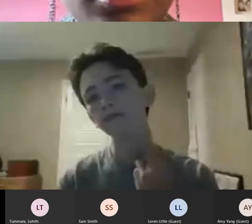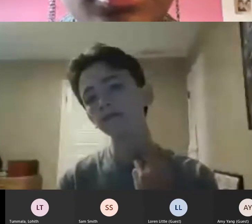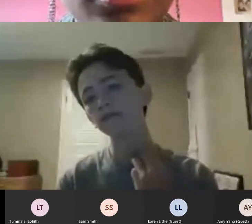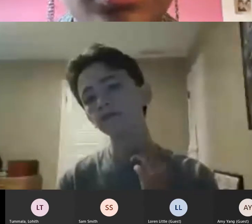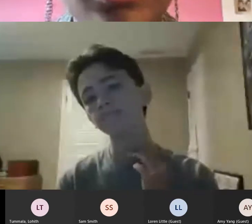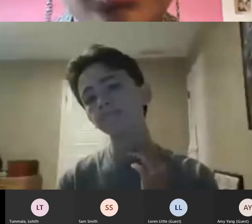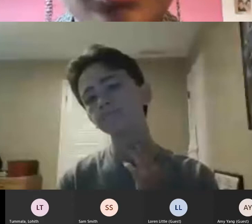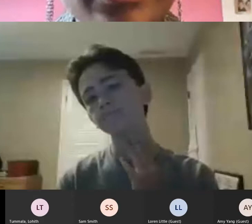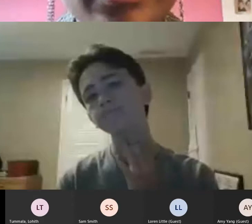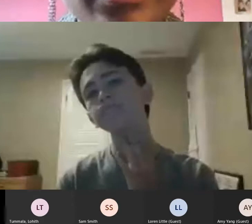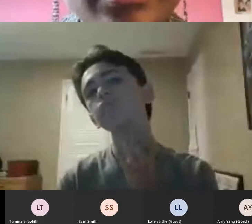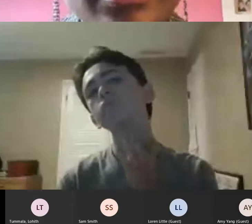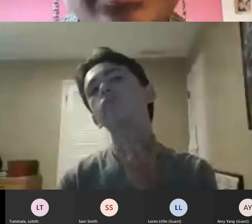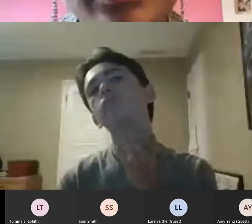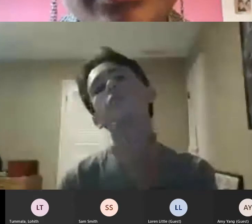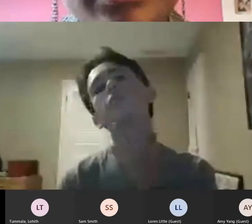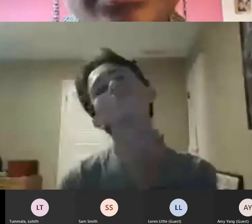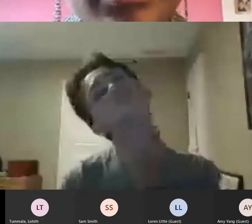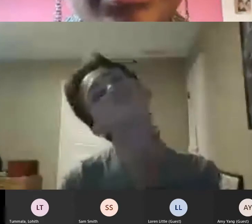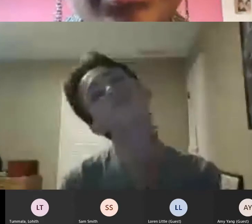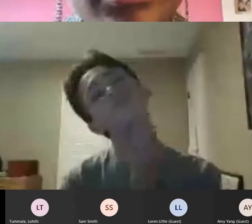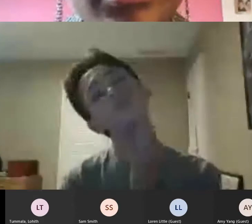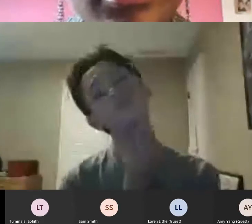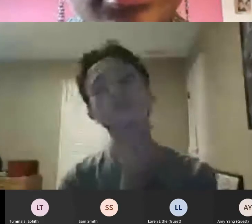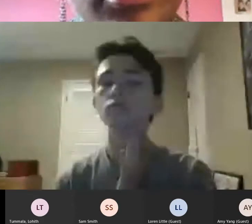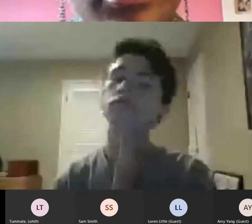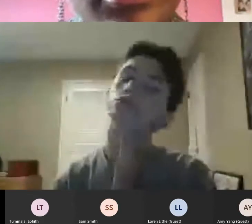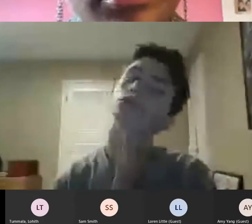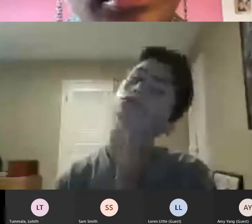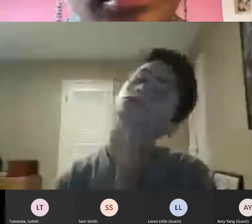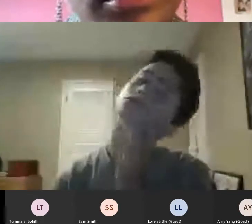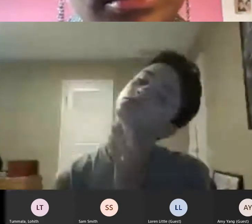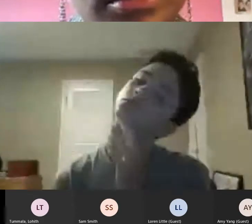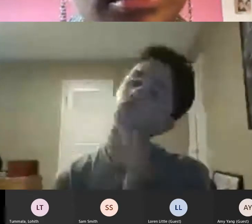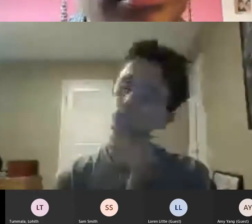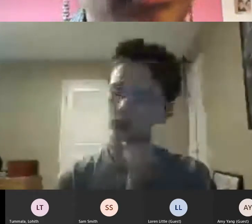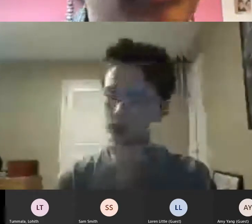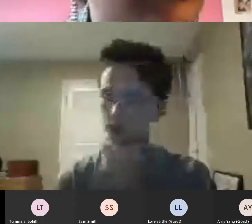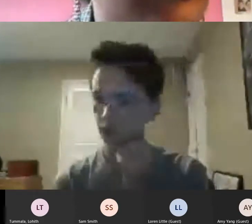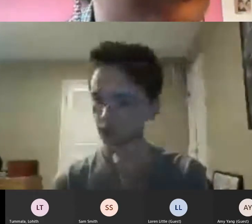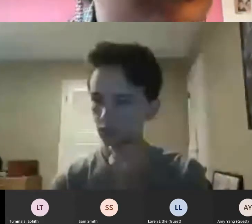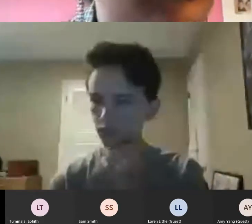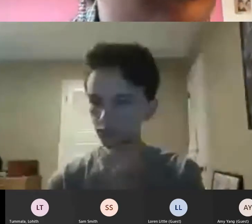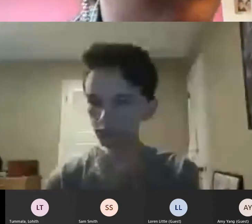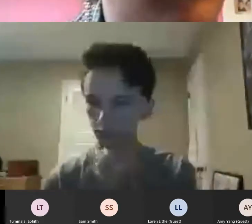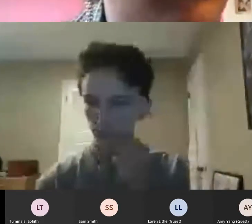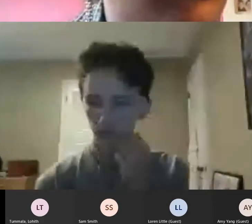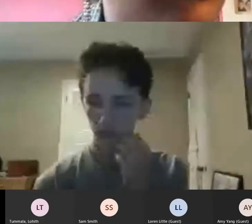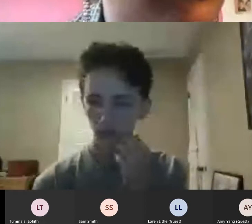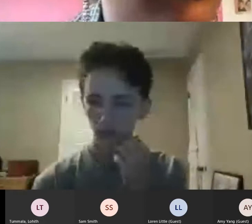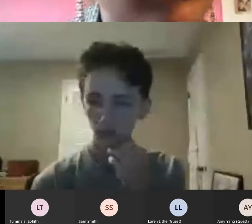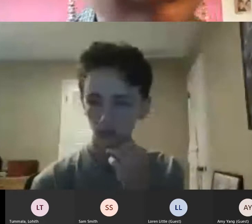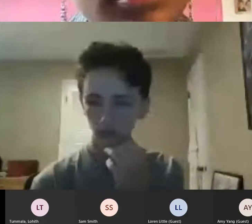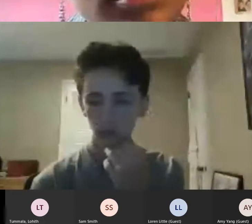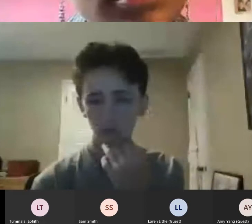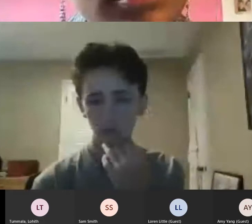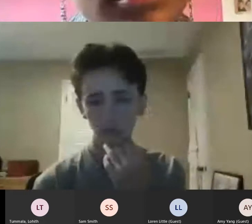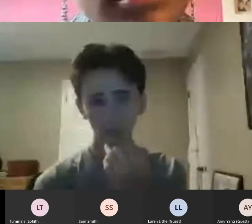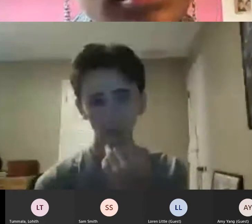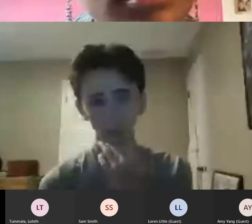So our next item on the agenda is reentry in the fall and non-traditional instruction, which we're calling